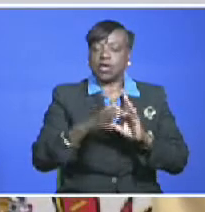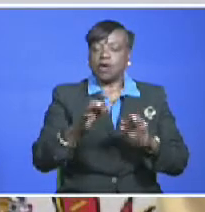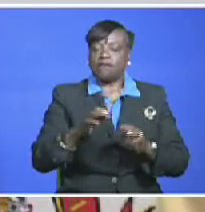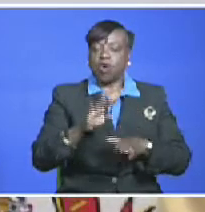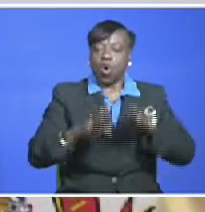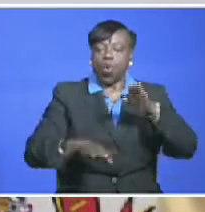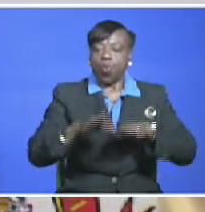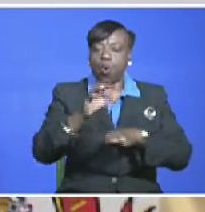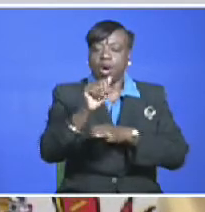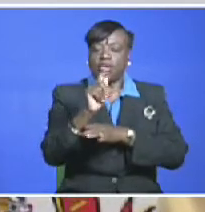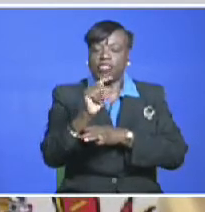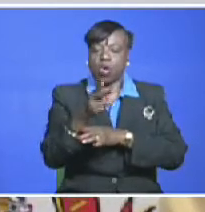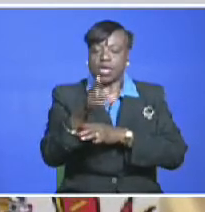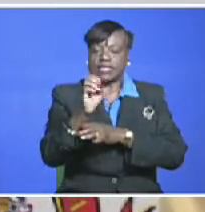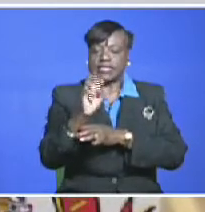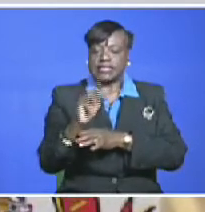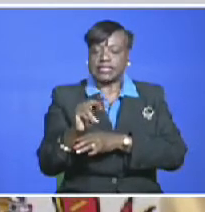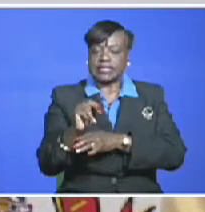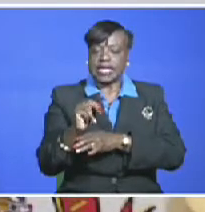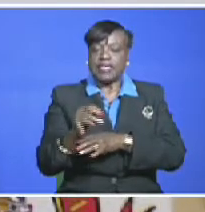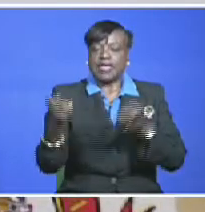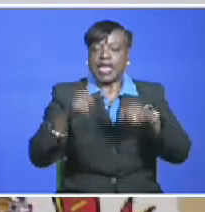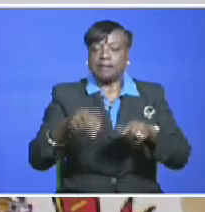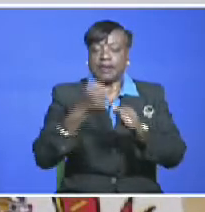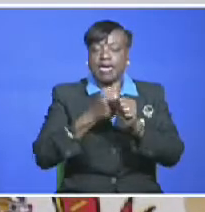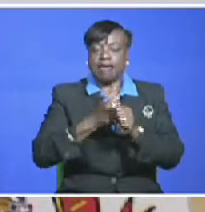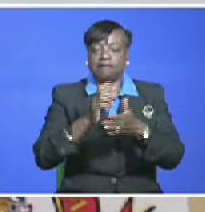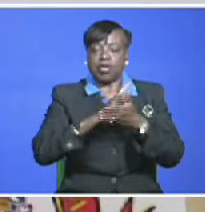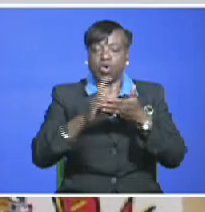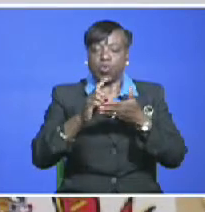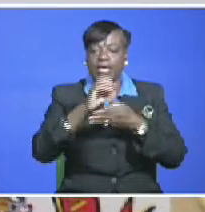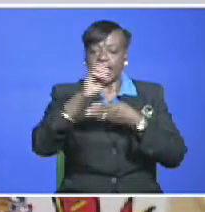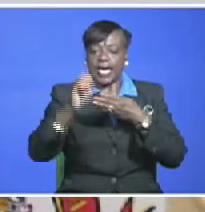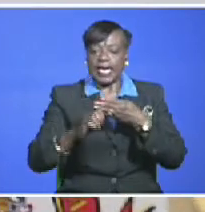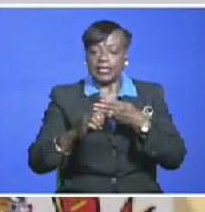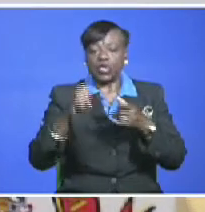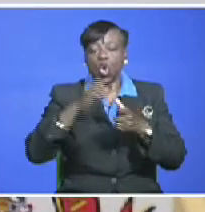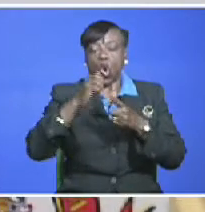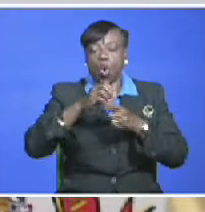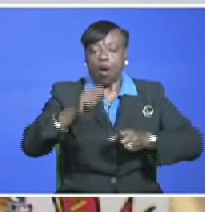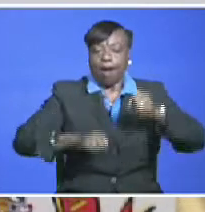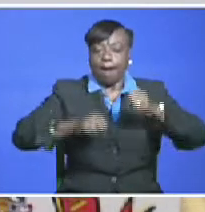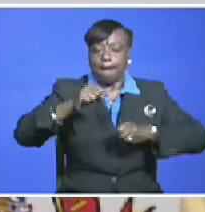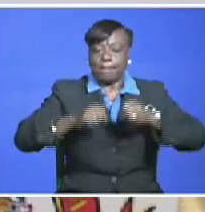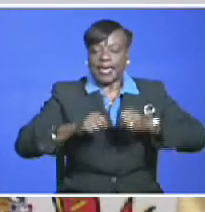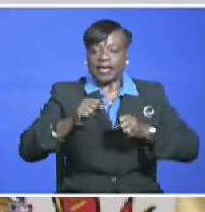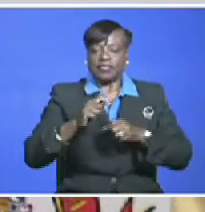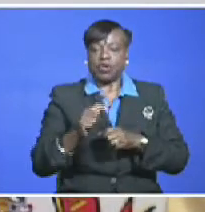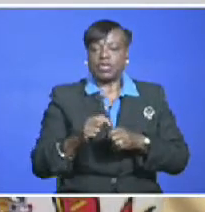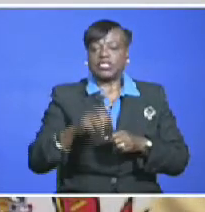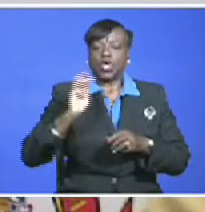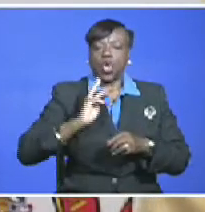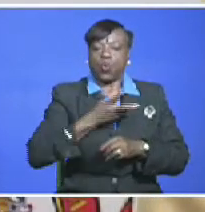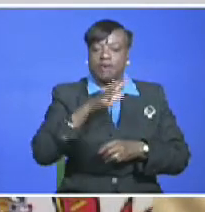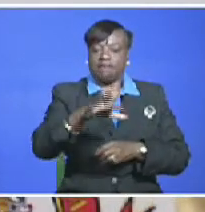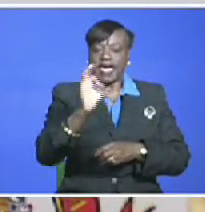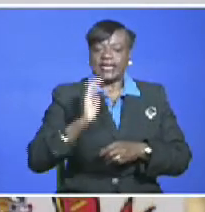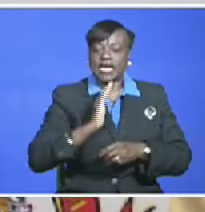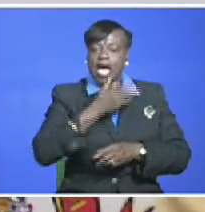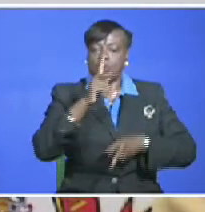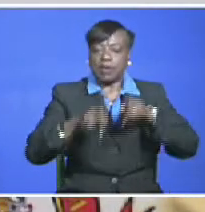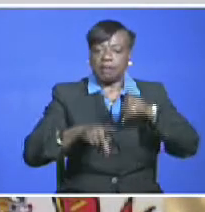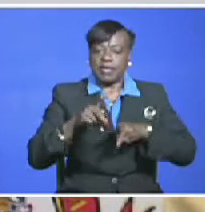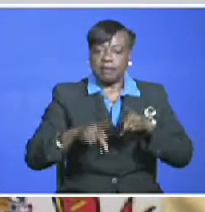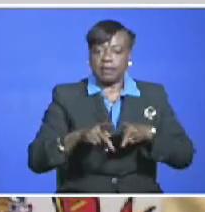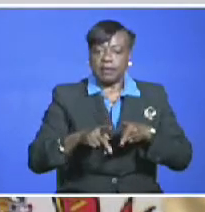weekend. And during many of these walkathons, or bikeathons as the case may be, we find that our people determine that